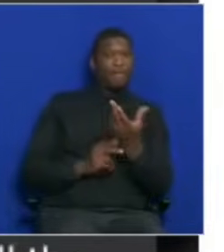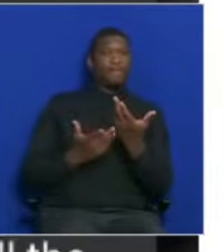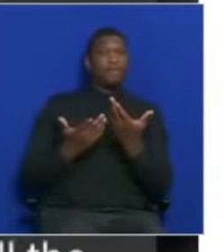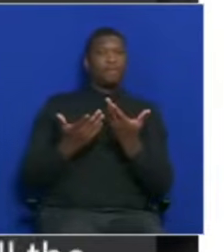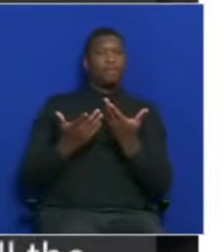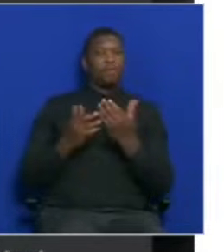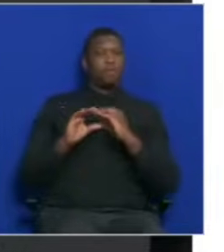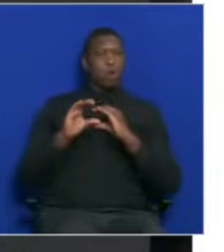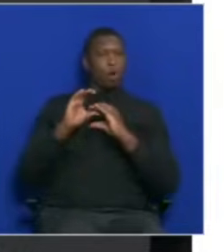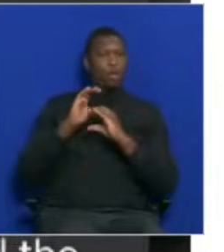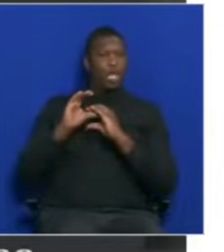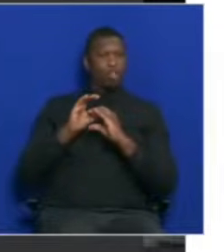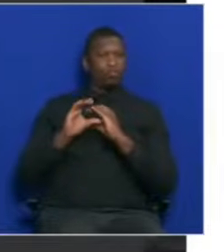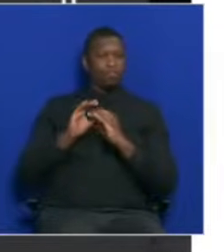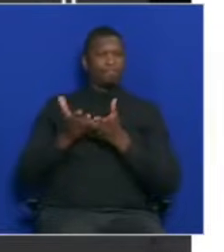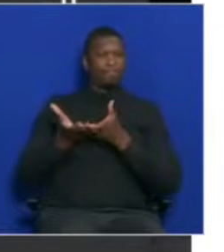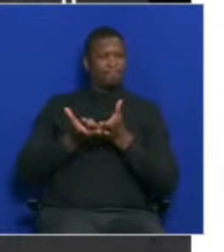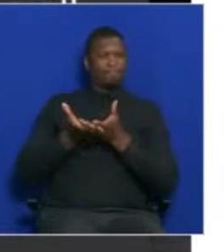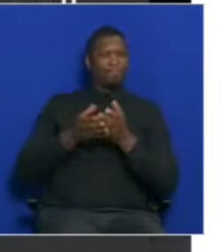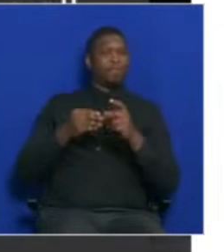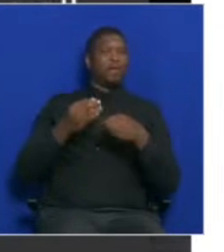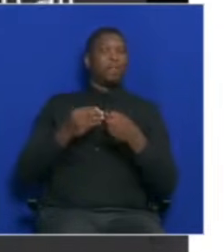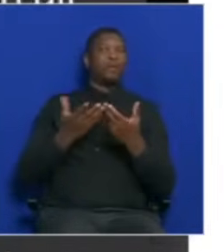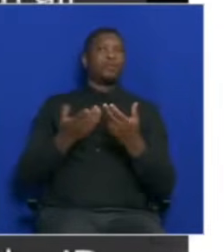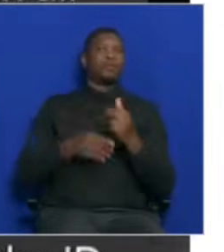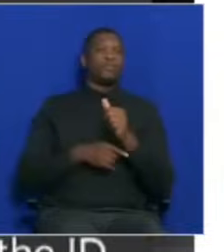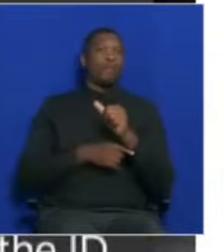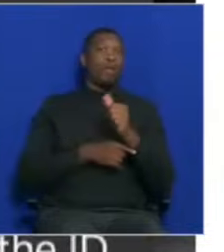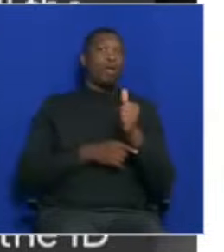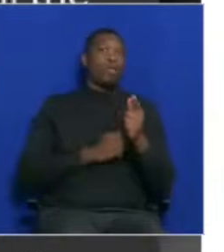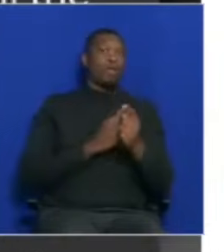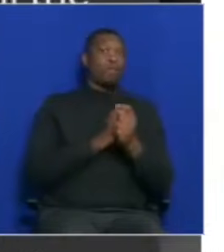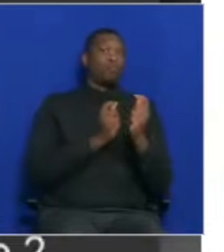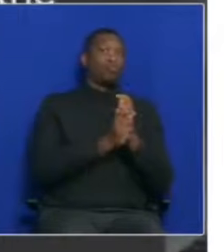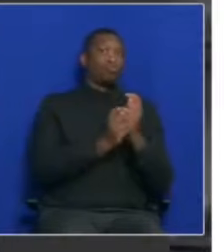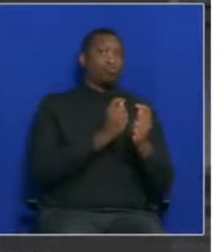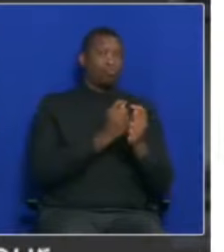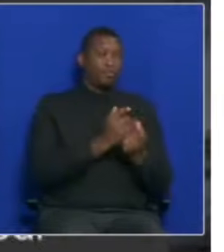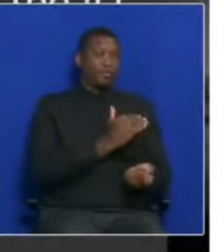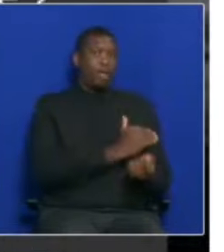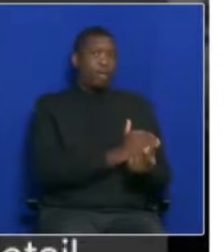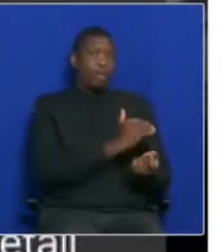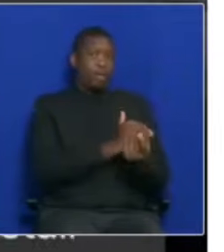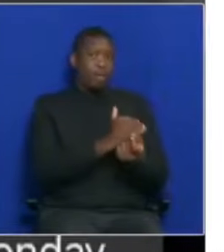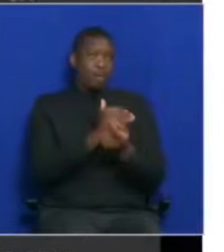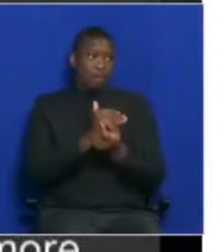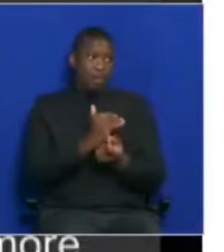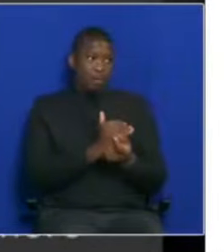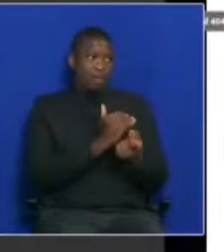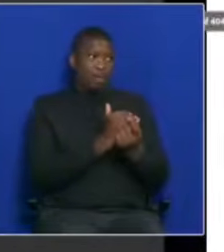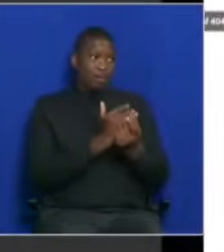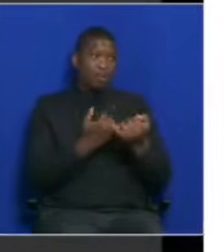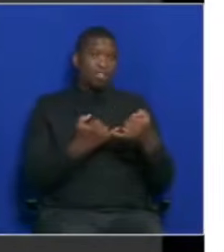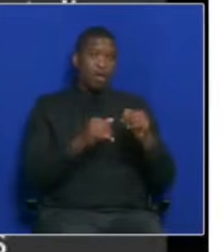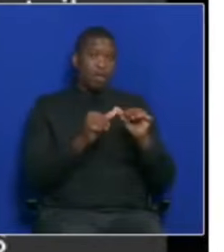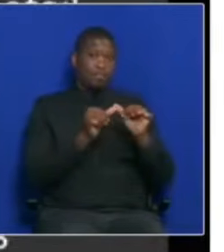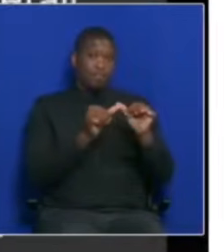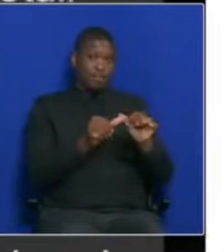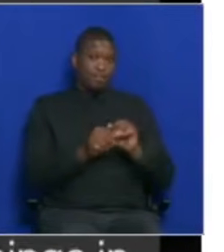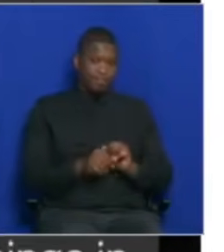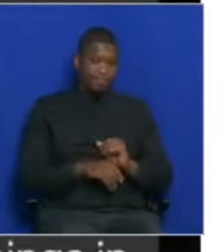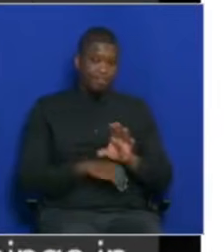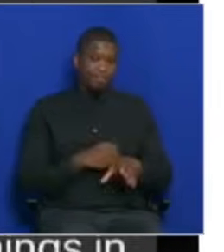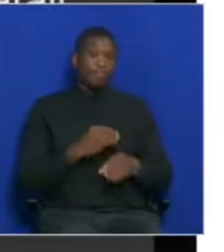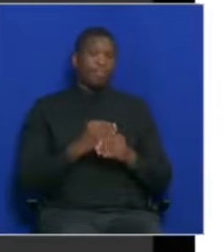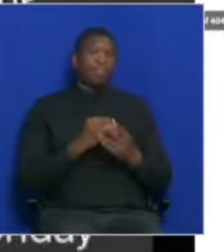about other prosecutions that were ongoing, and then there is talk about the